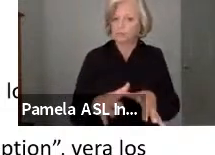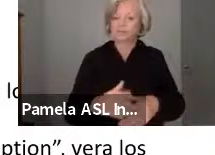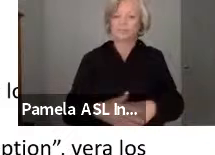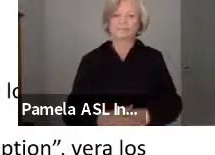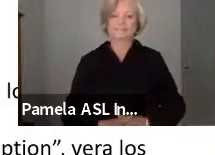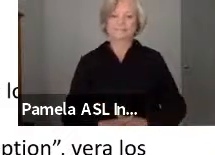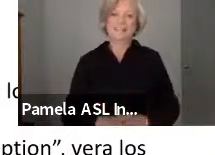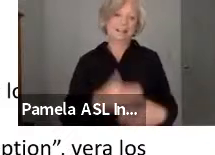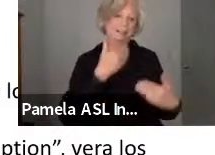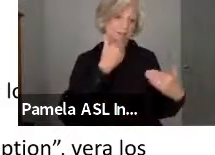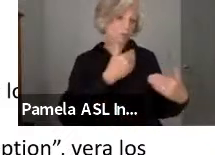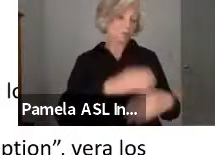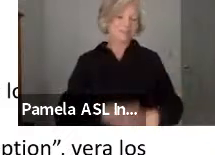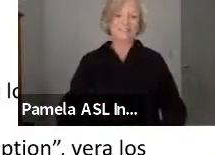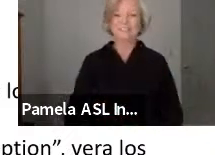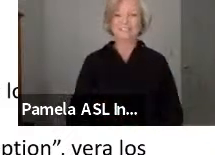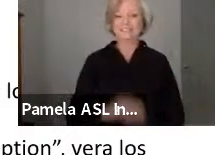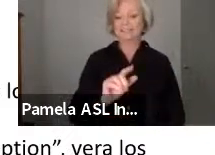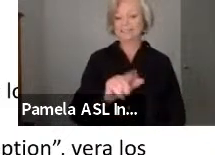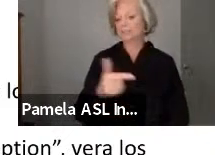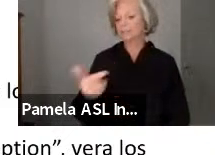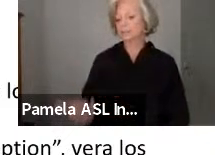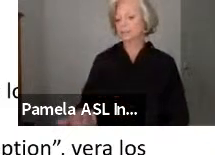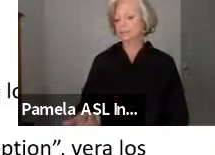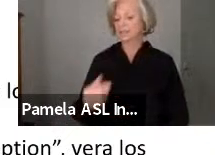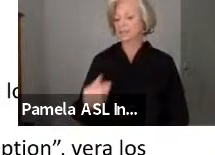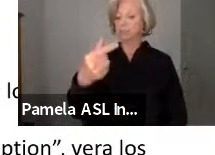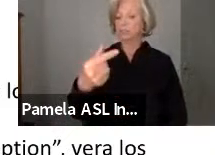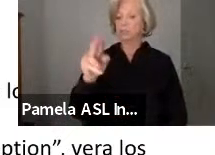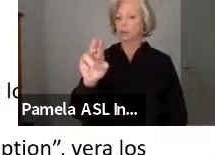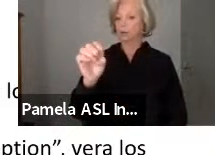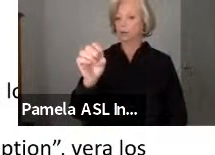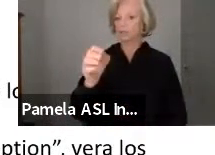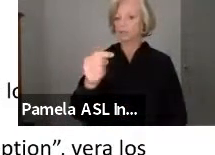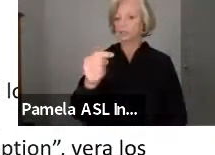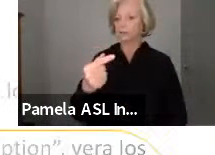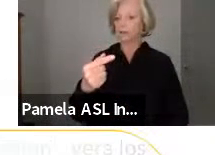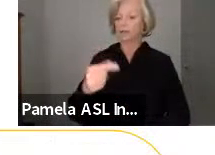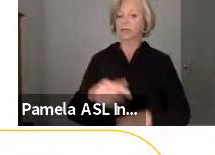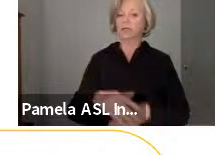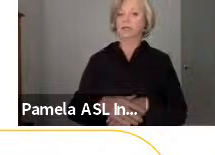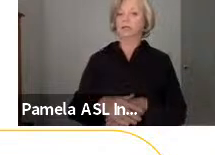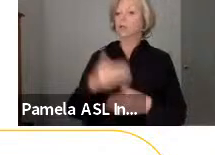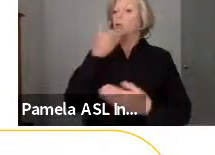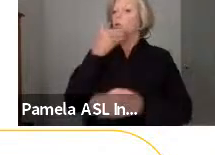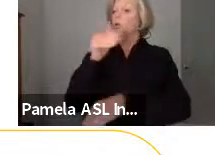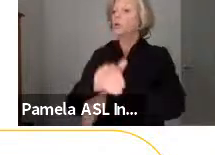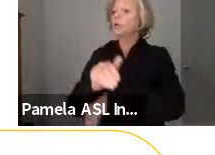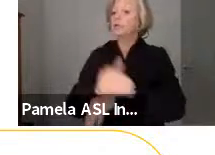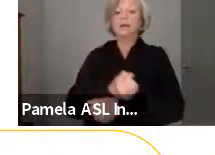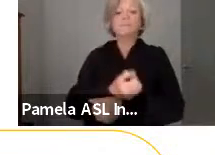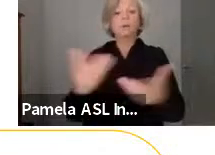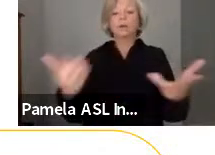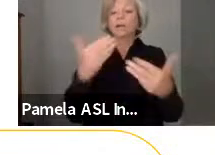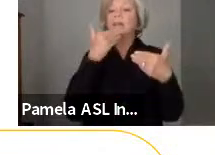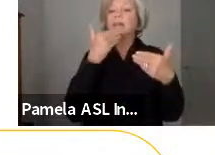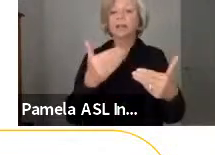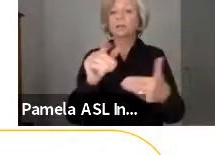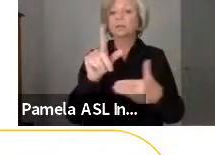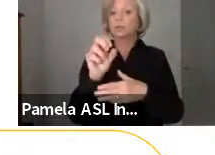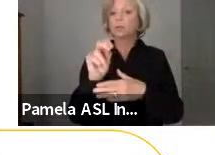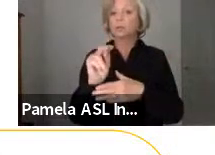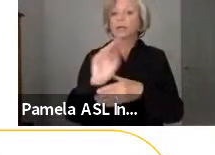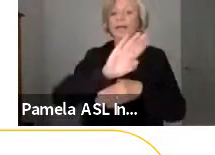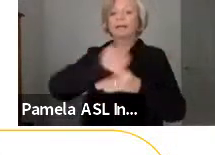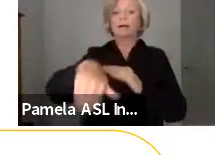you. I'll turn it over to Greg, I believe. Yeah. Good evening, everybody. Thank you, Lauren, and all of our folks